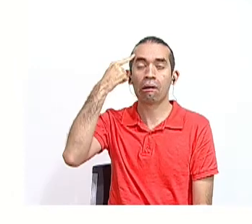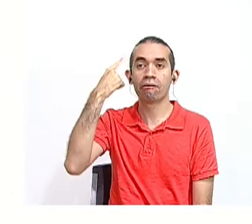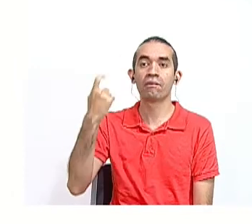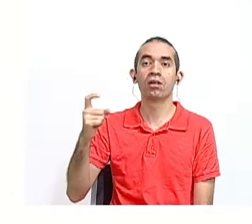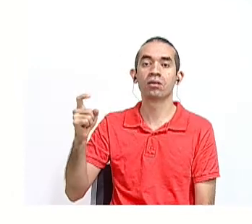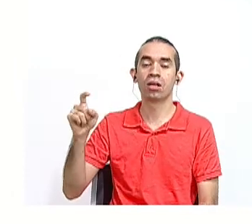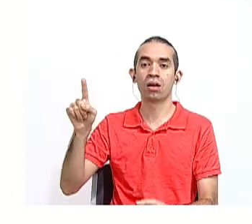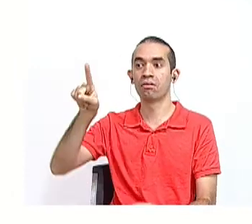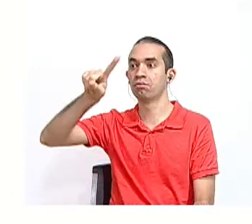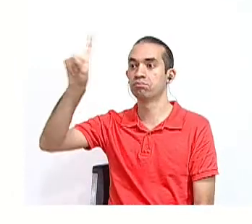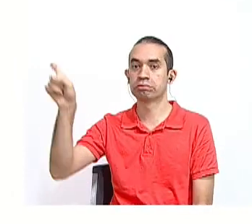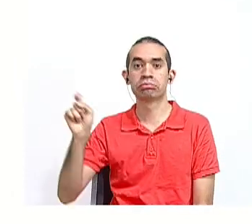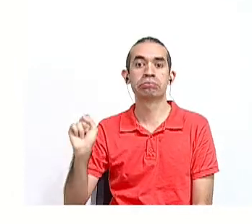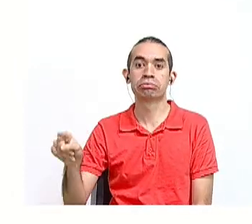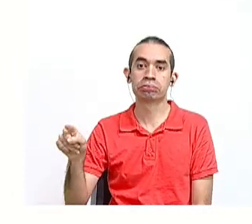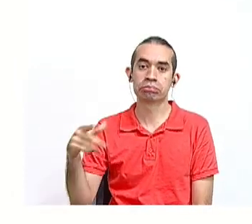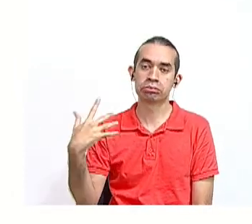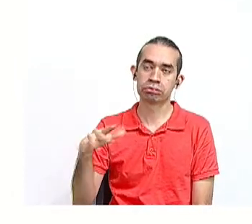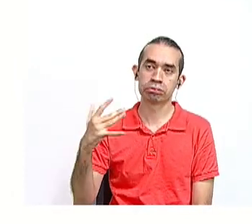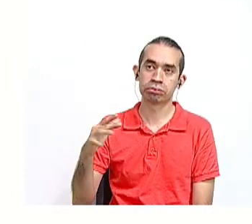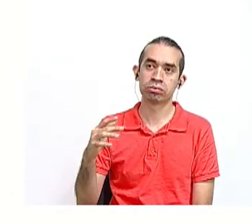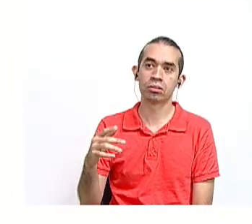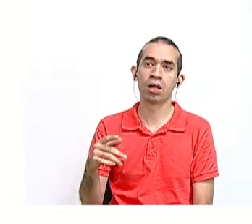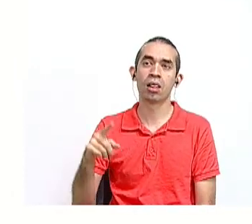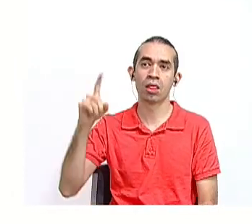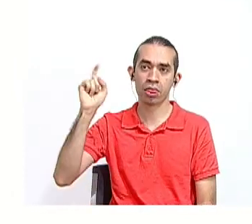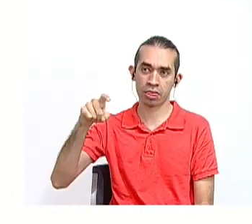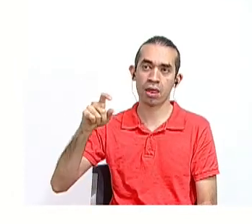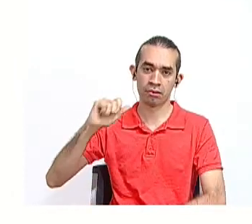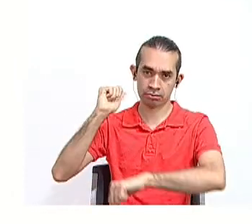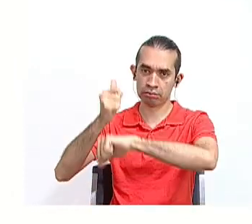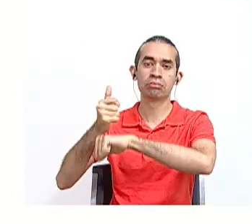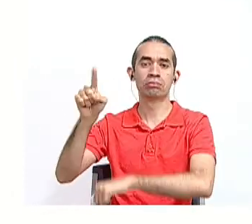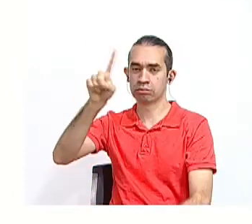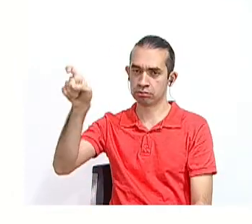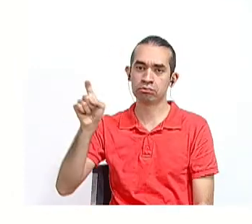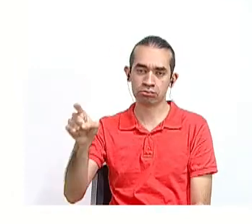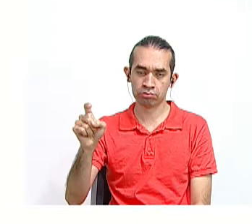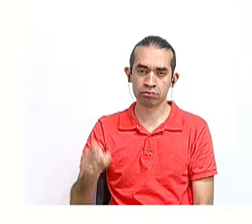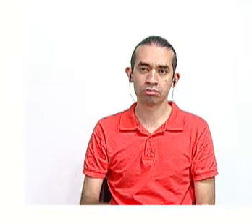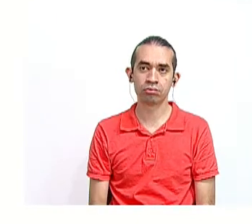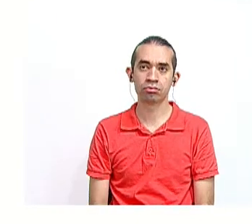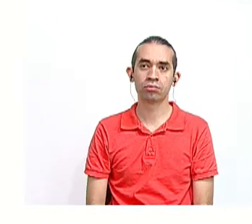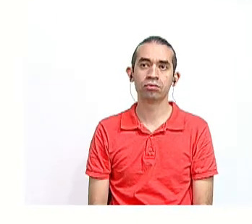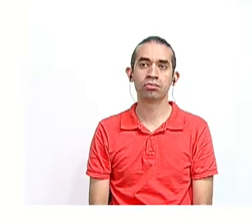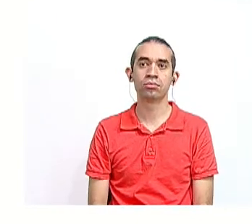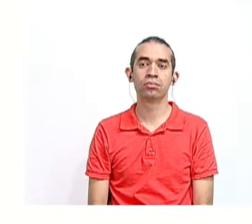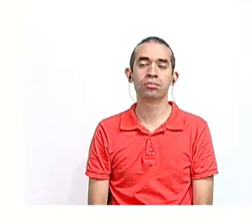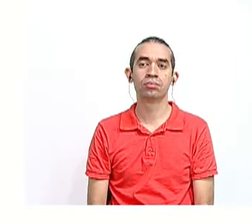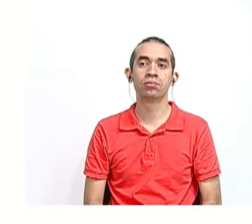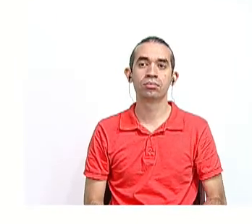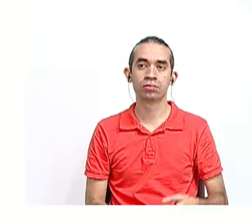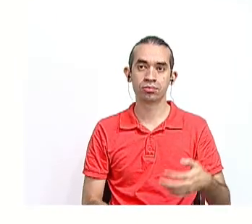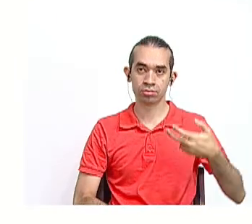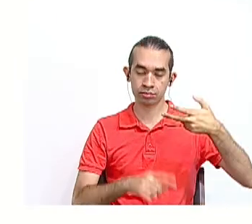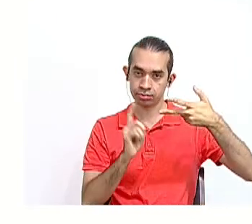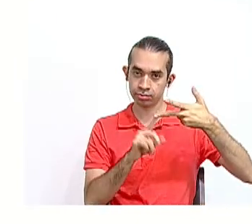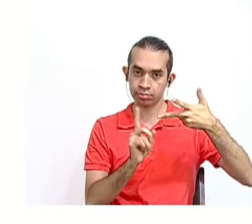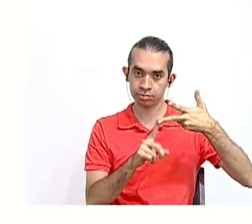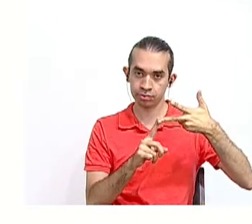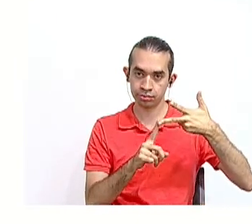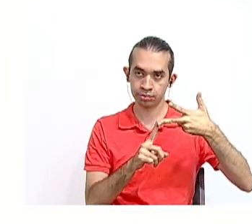the question number 2, because there should be a question mark. Now, that is AV1. And the last